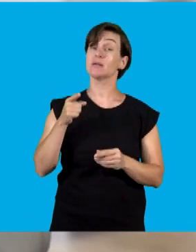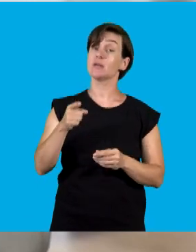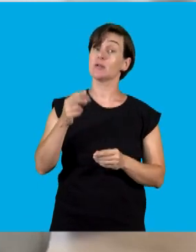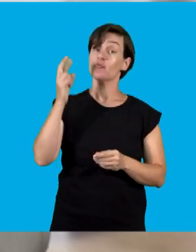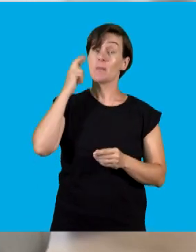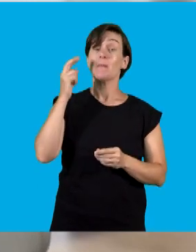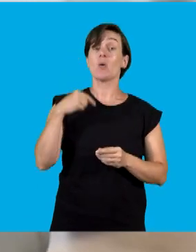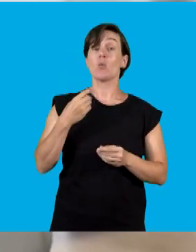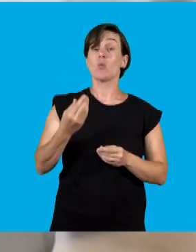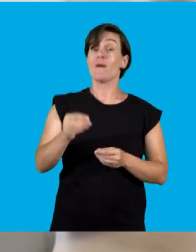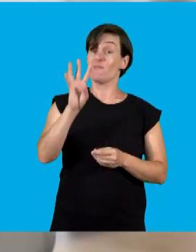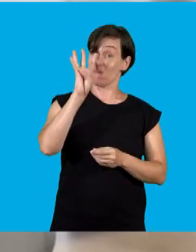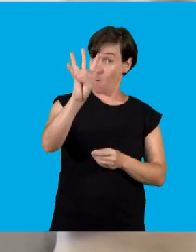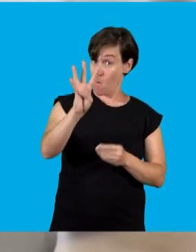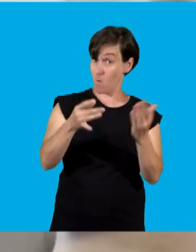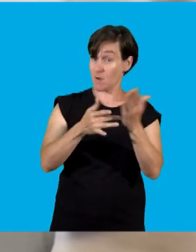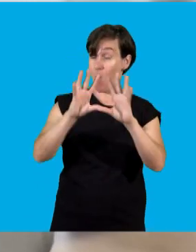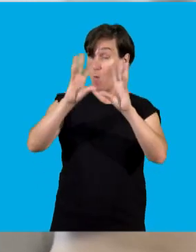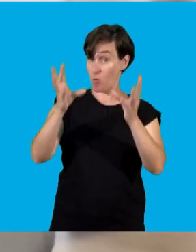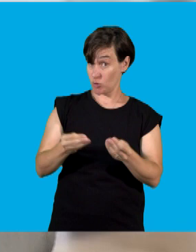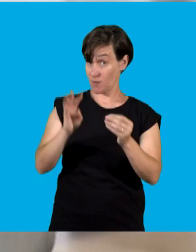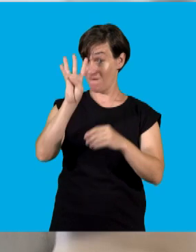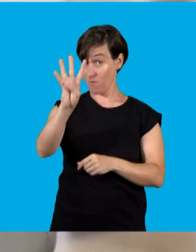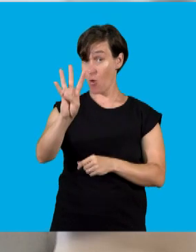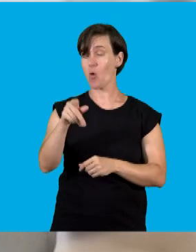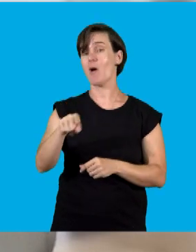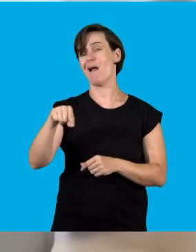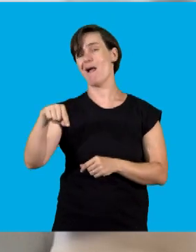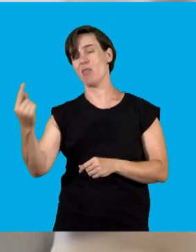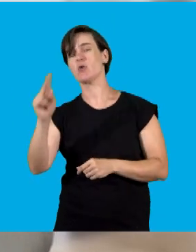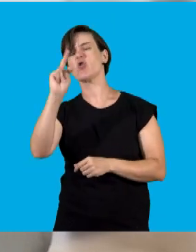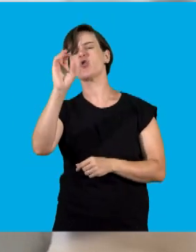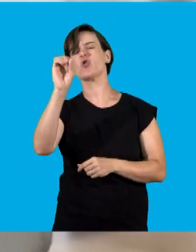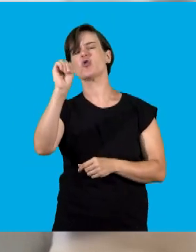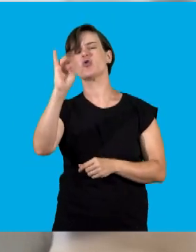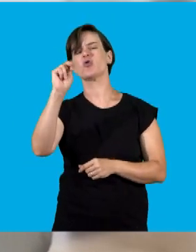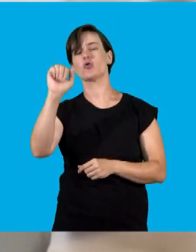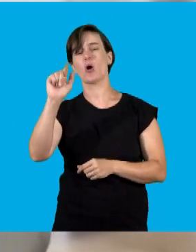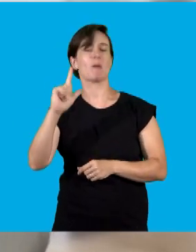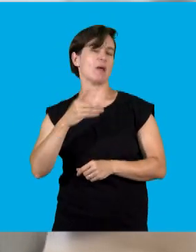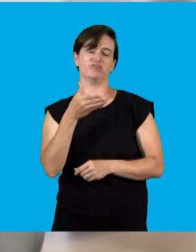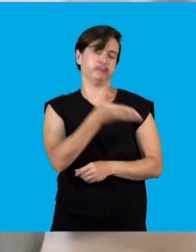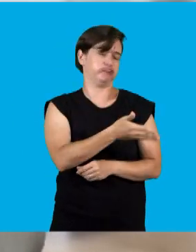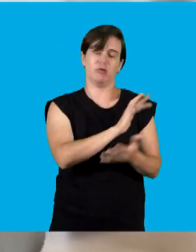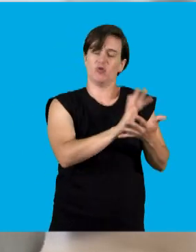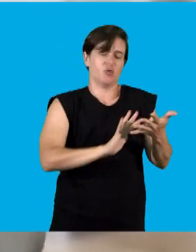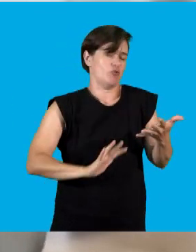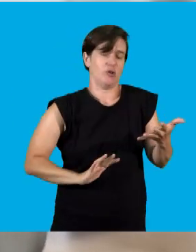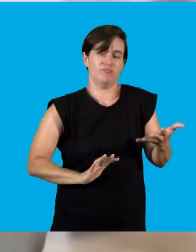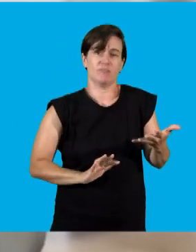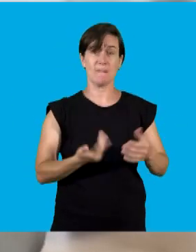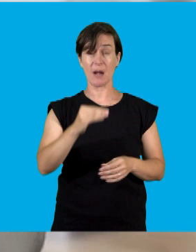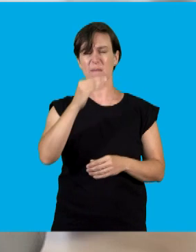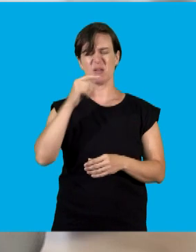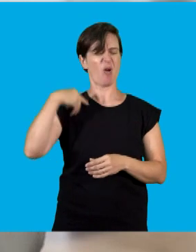four problem-solving techniques, the fourth one being the nominal group technique. In as much as it's not in the scenario, but